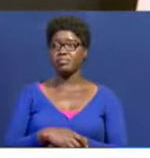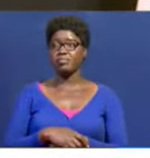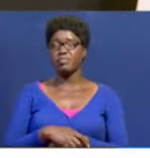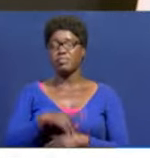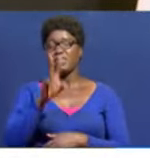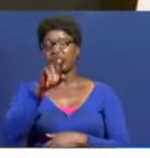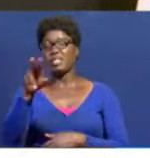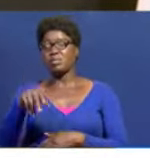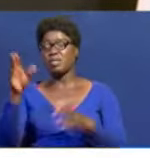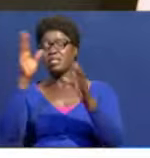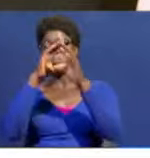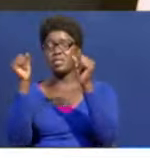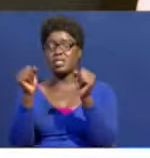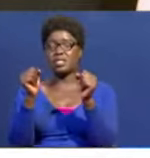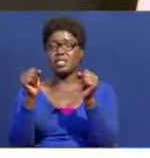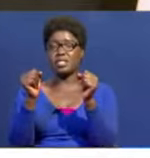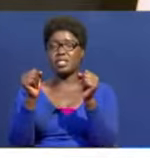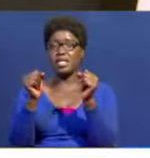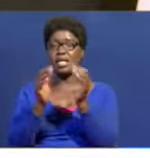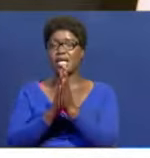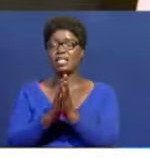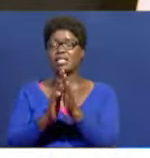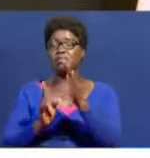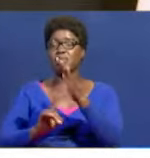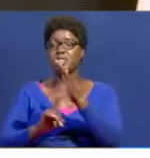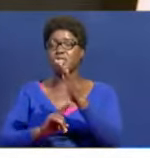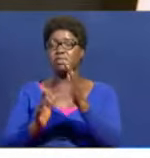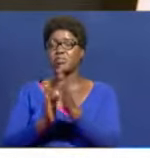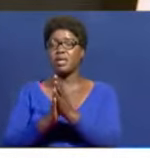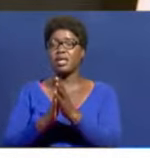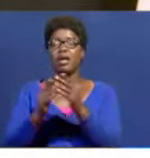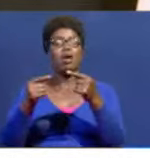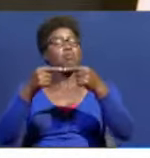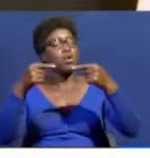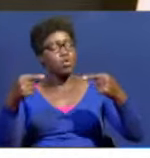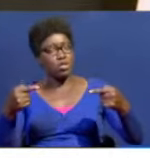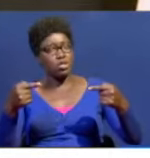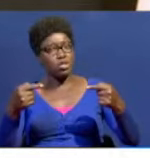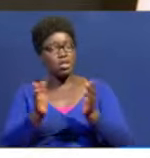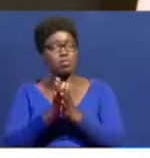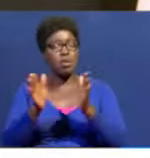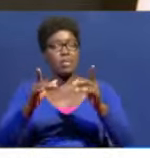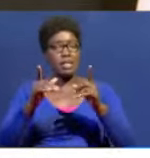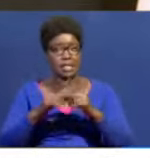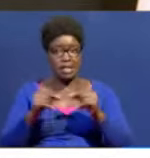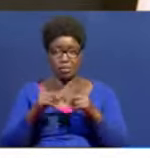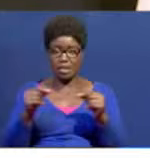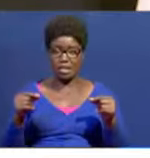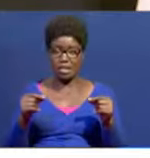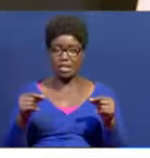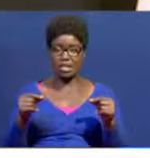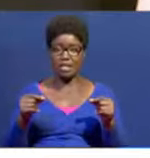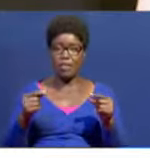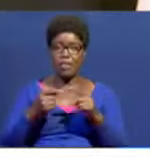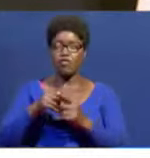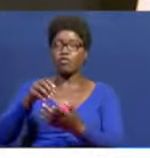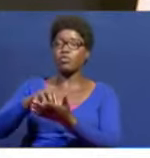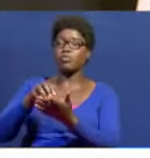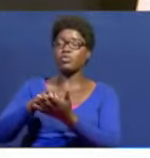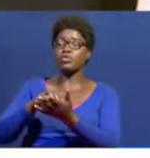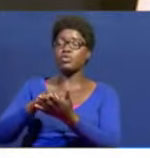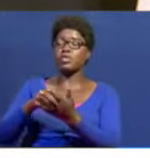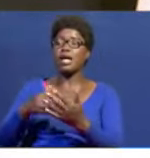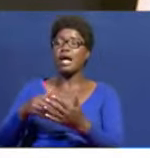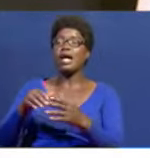Undermining the president and the cabinet by allegedly making contradictory public statements from the position taken